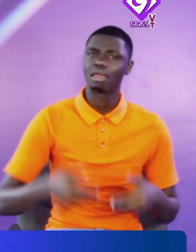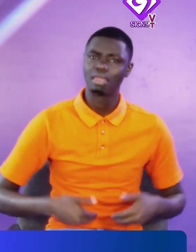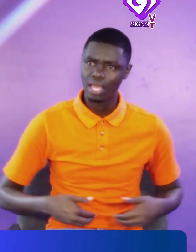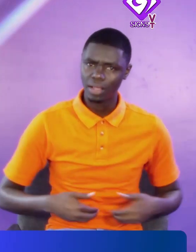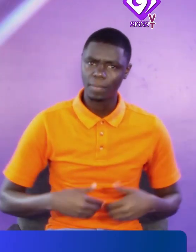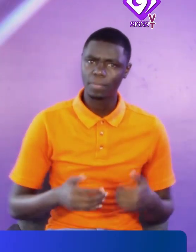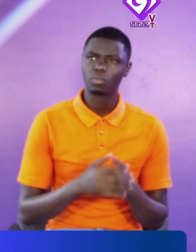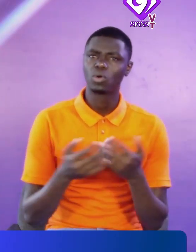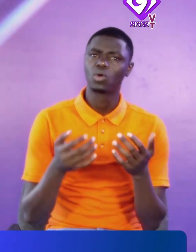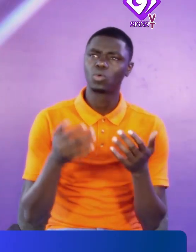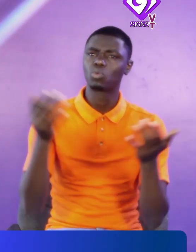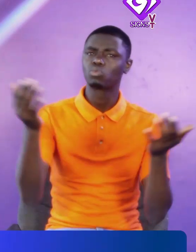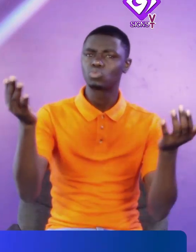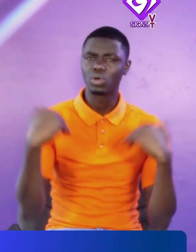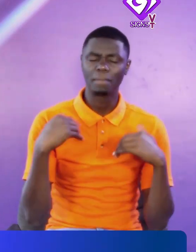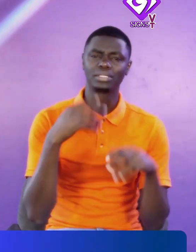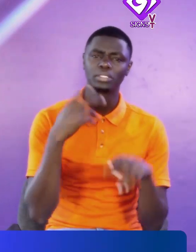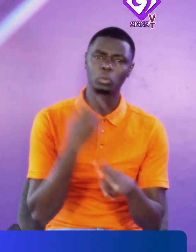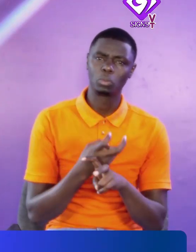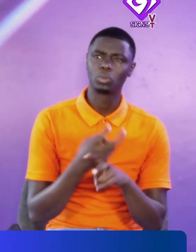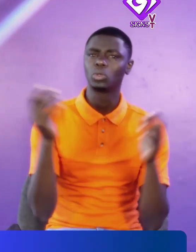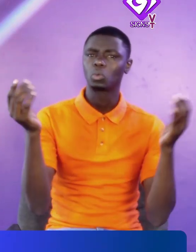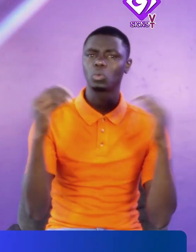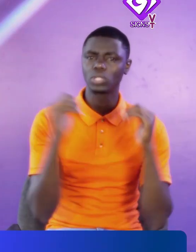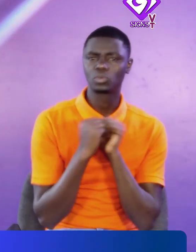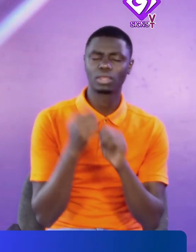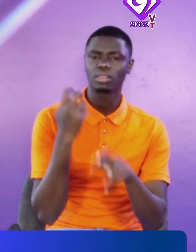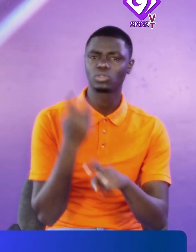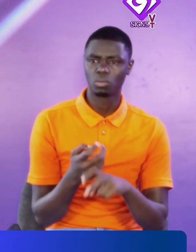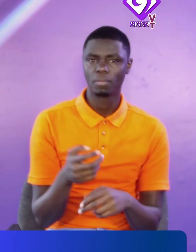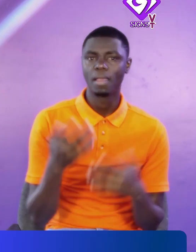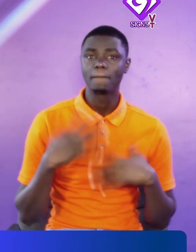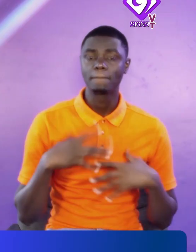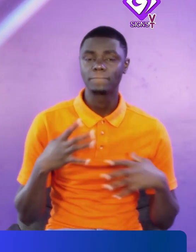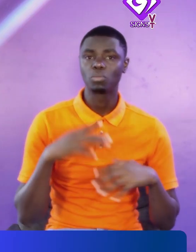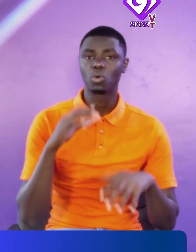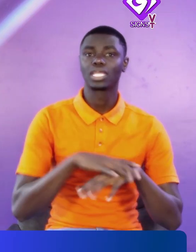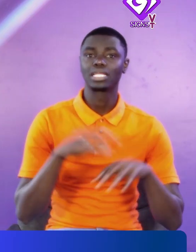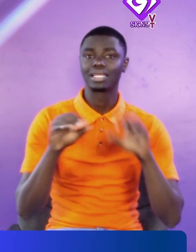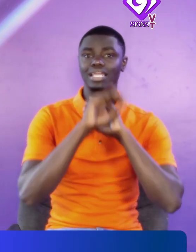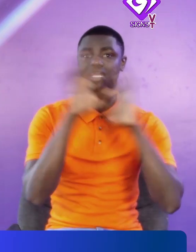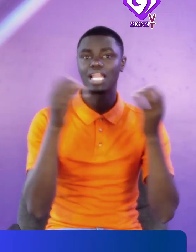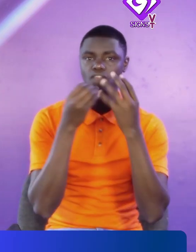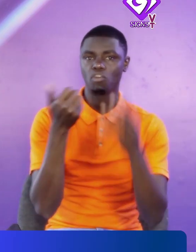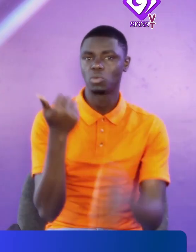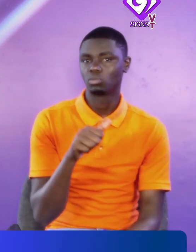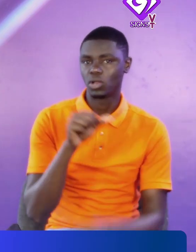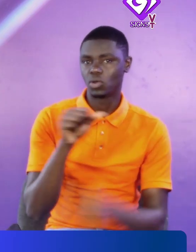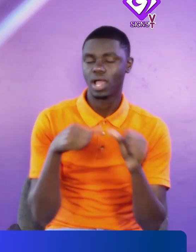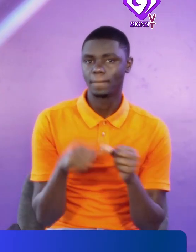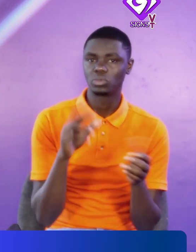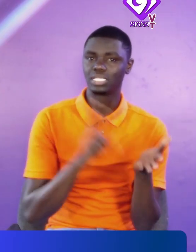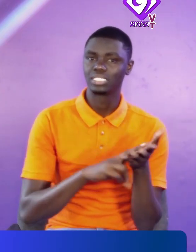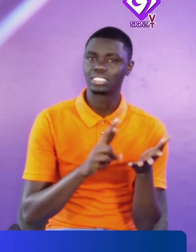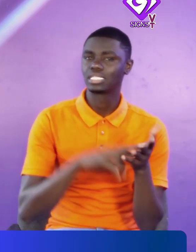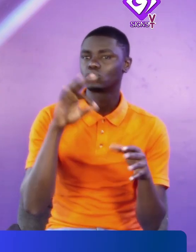sana. Kuwaita pamoja ni ngumu sana. Watu bado hawajapata clear information about EU registration, how it's conducted,